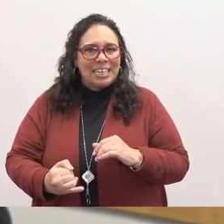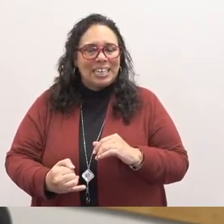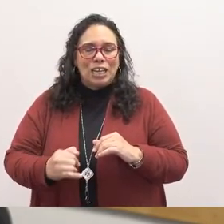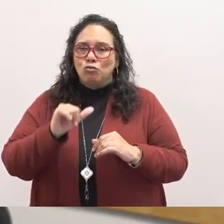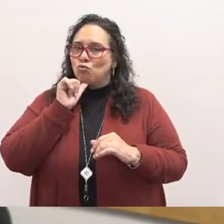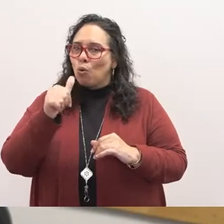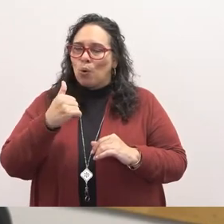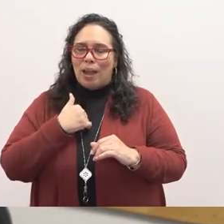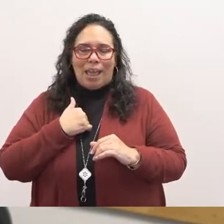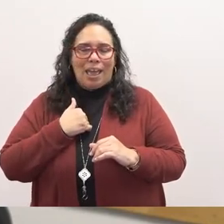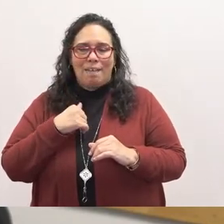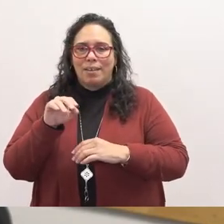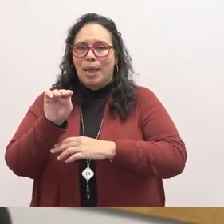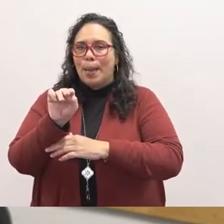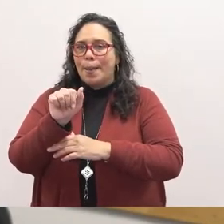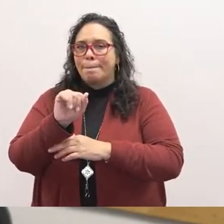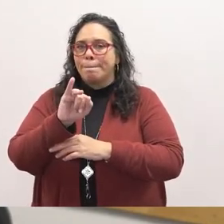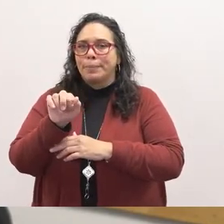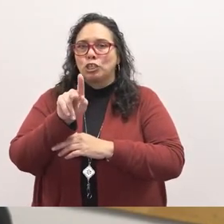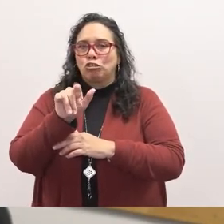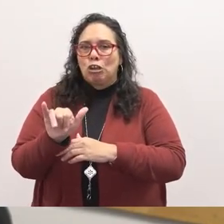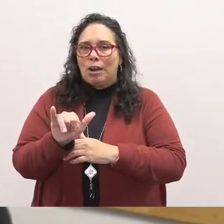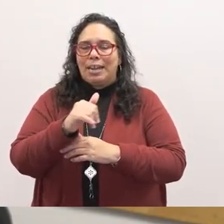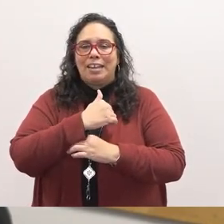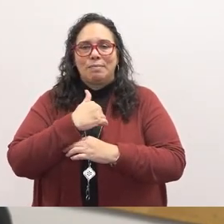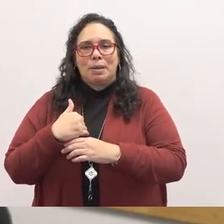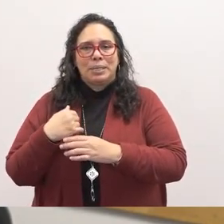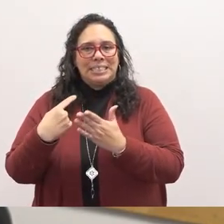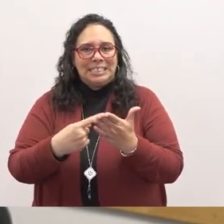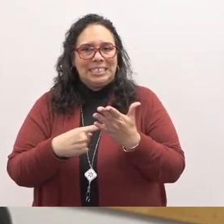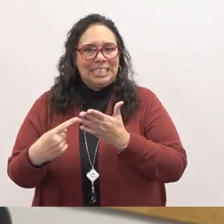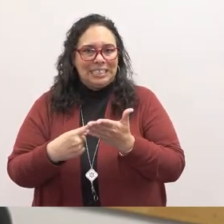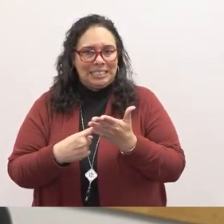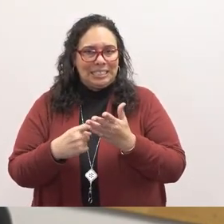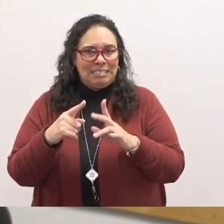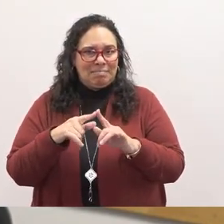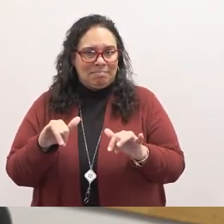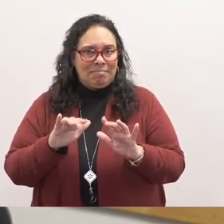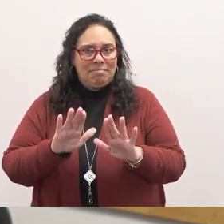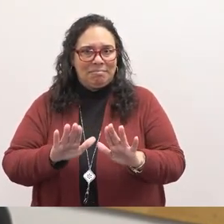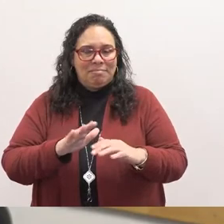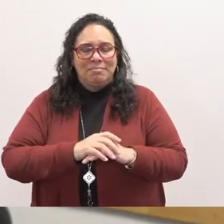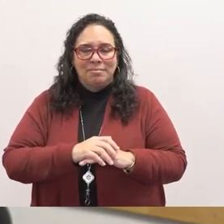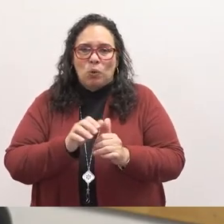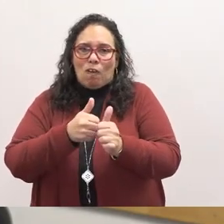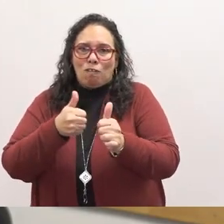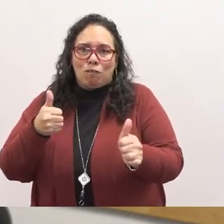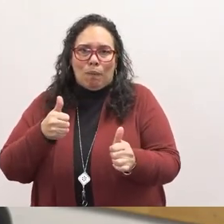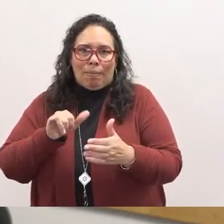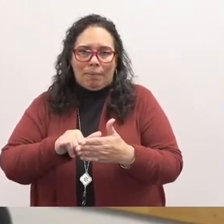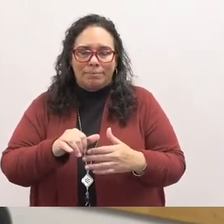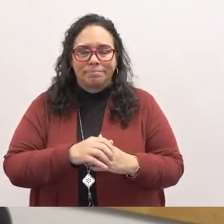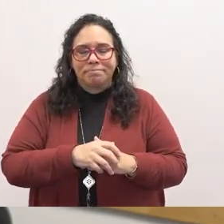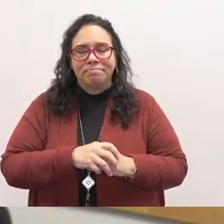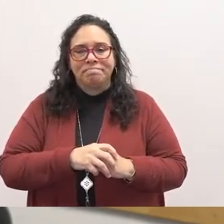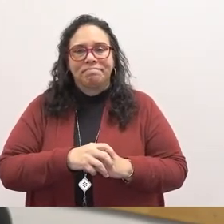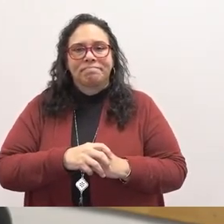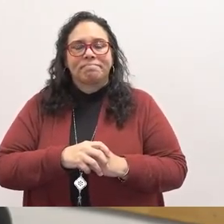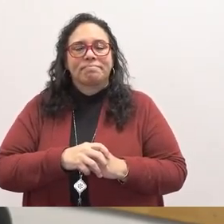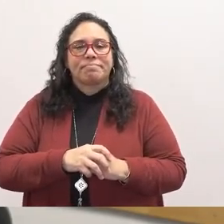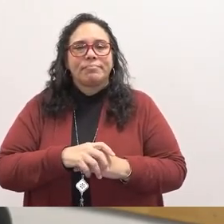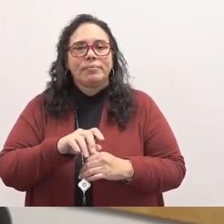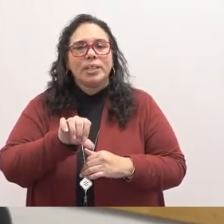then three members, and all of a sudden you all know how you're voting and what's going to happen before the meeting. And that's the thing that we should avoid. The other